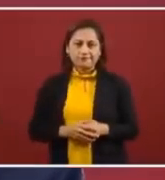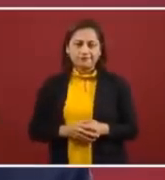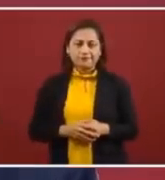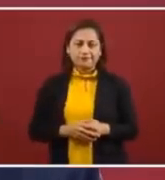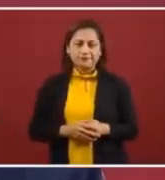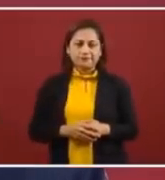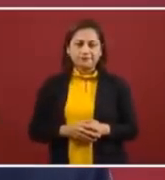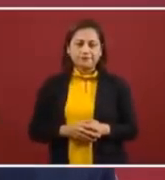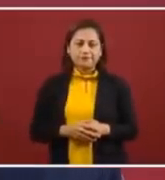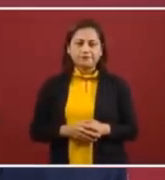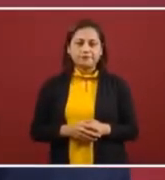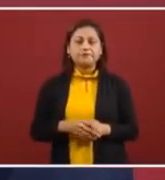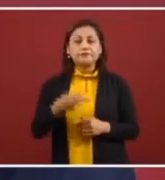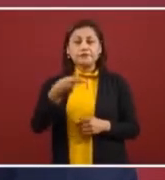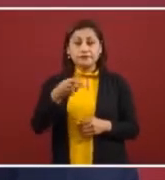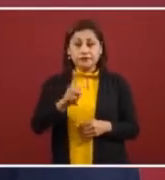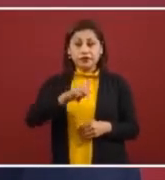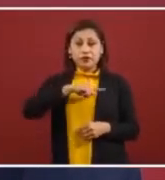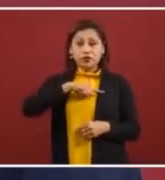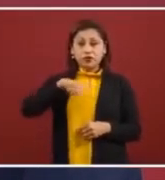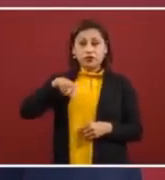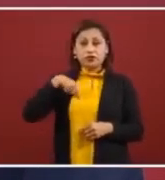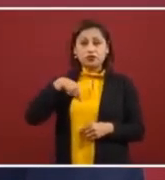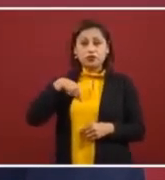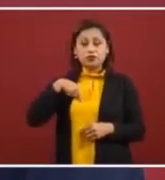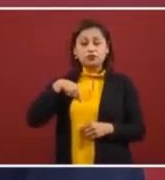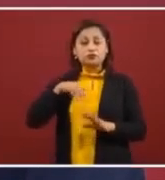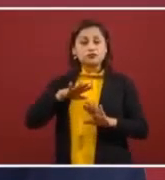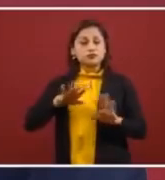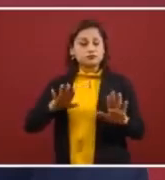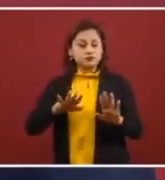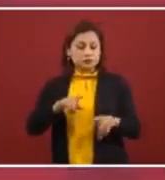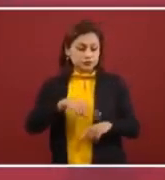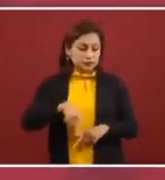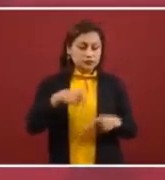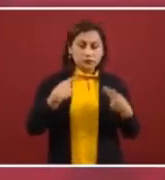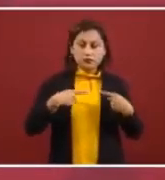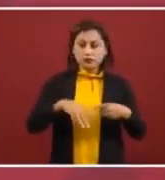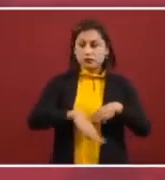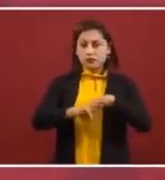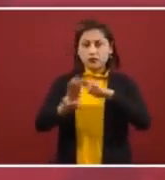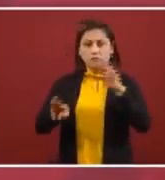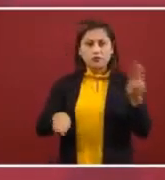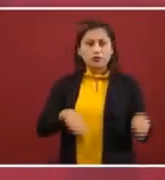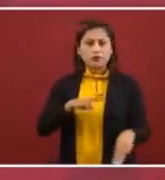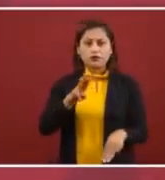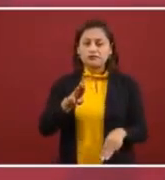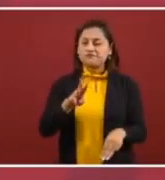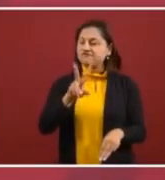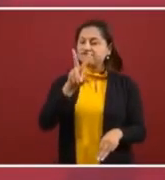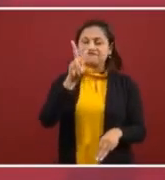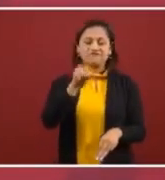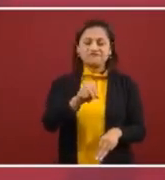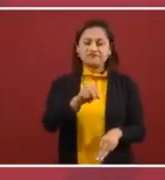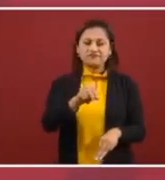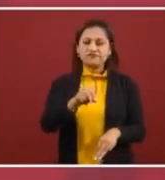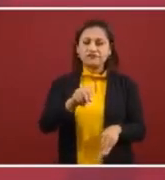And we decided not to risk lives of people. This was a